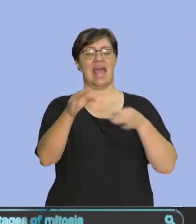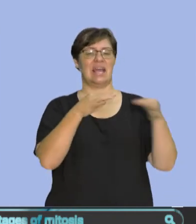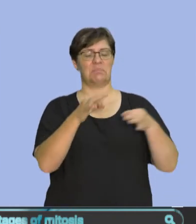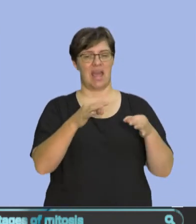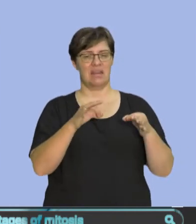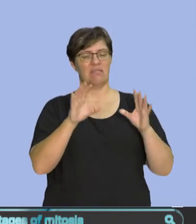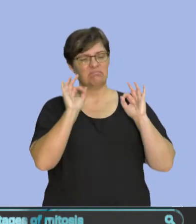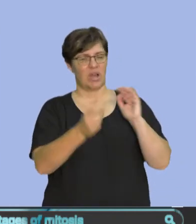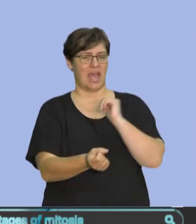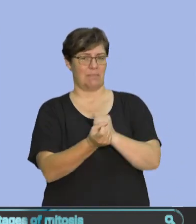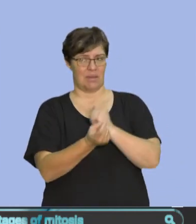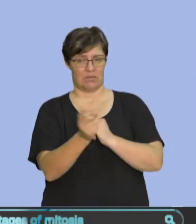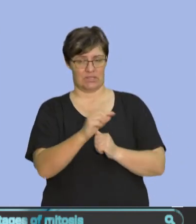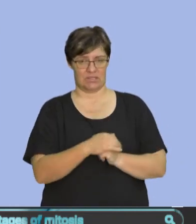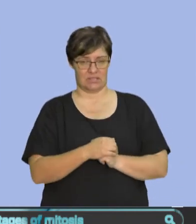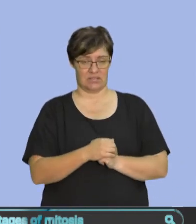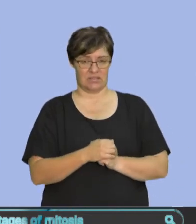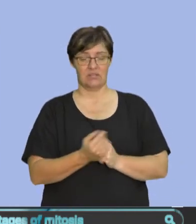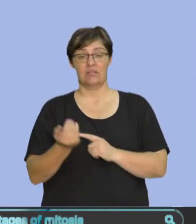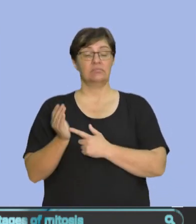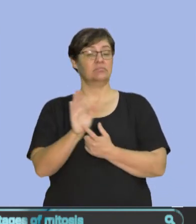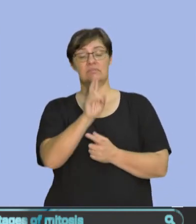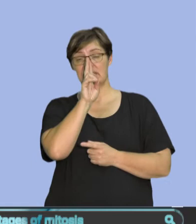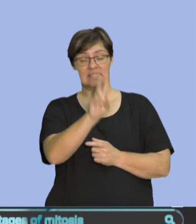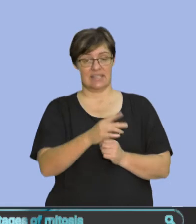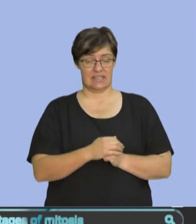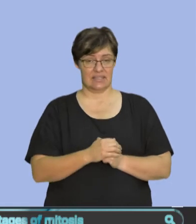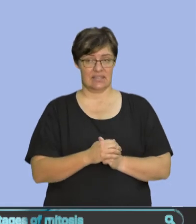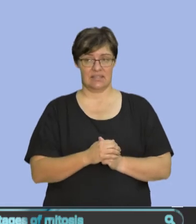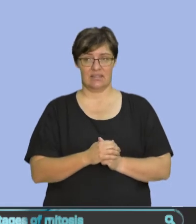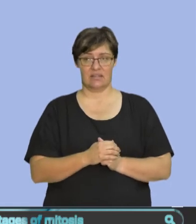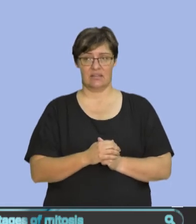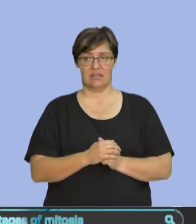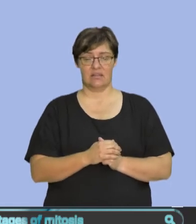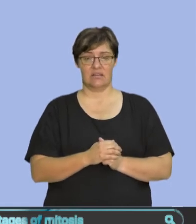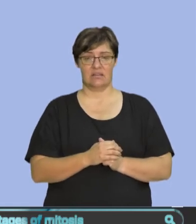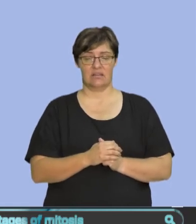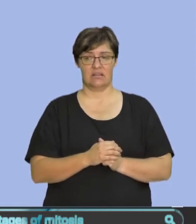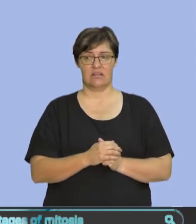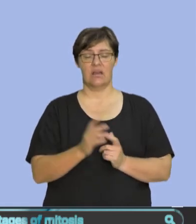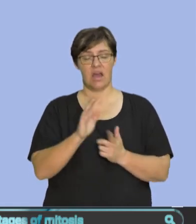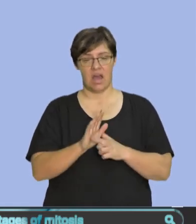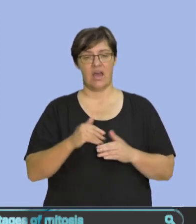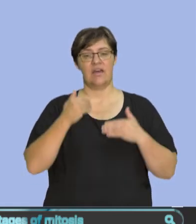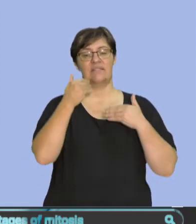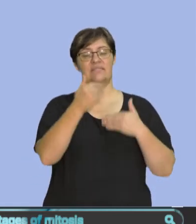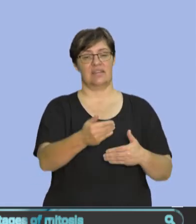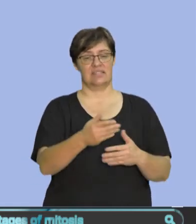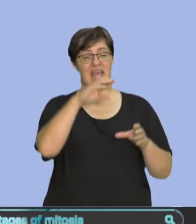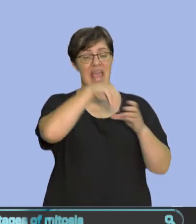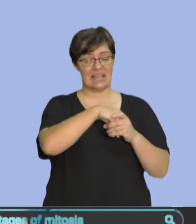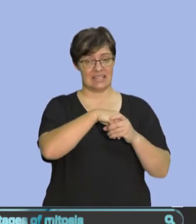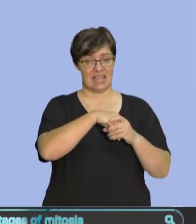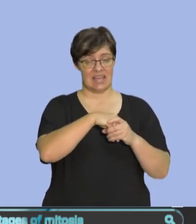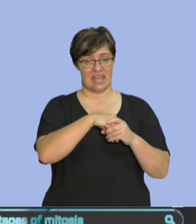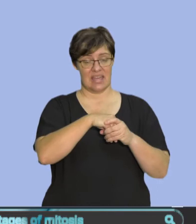explain to you exactly what is happening. So currently on the slide, you can clearly see that we've showed a phase of interphase where the